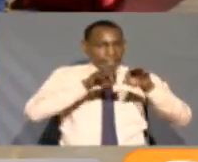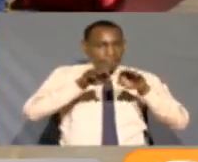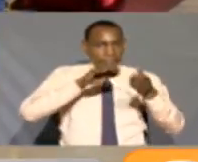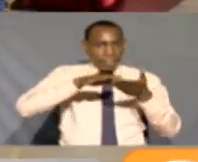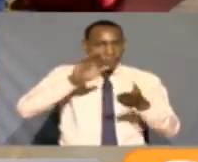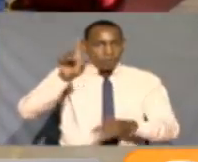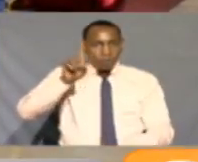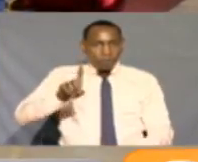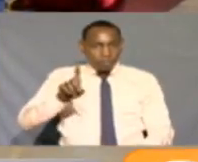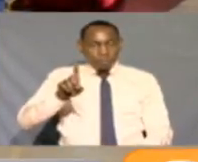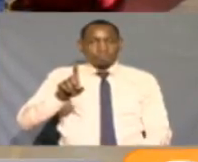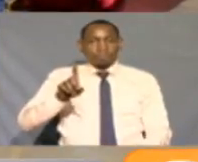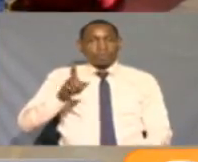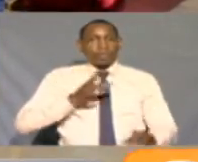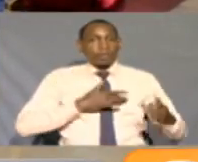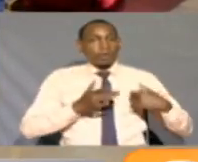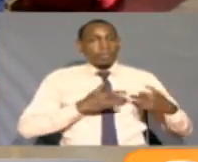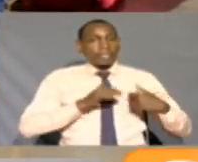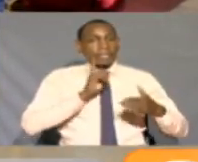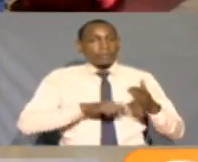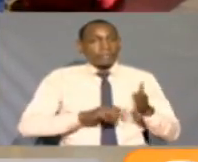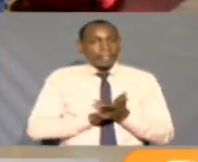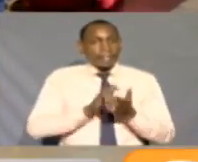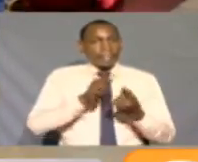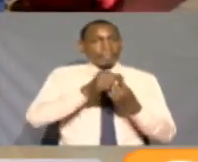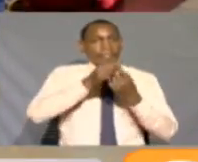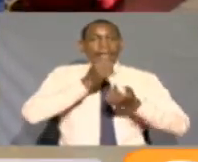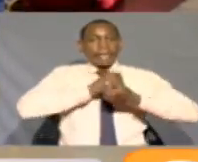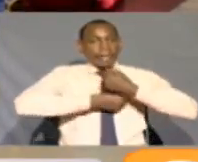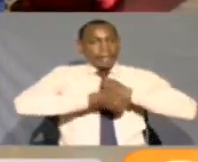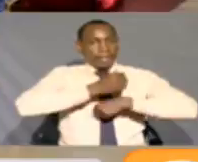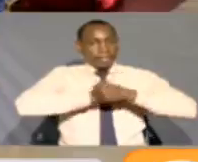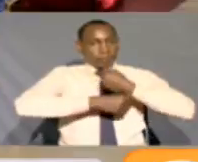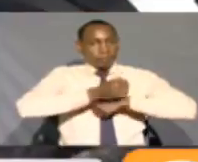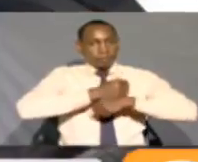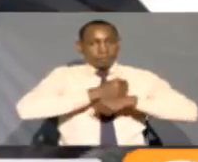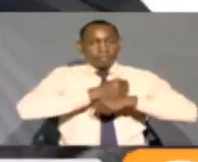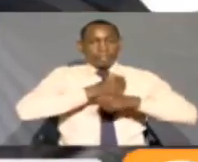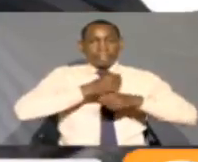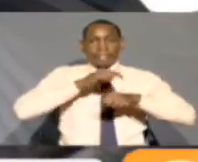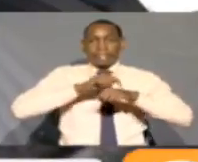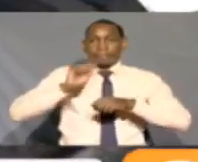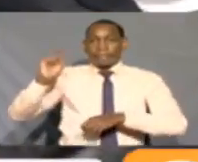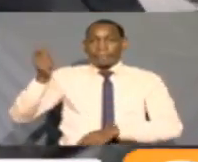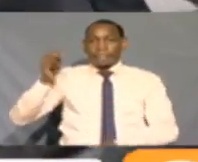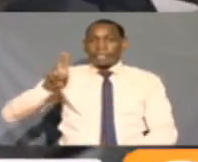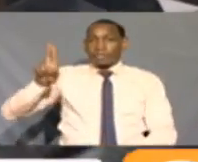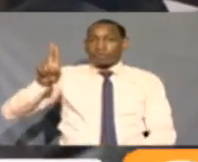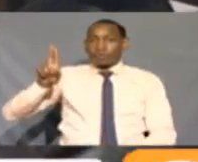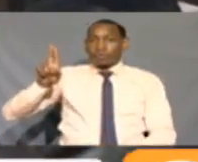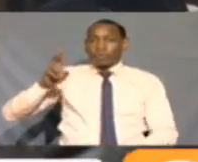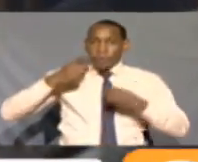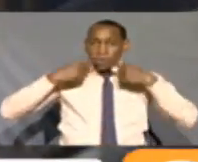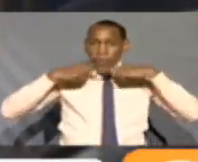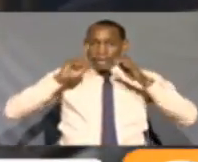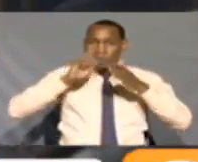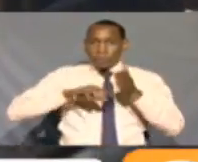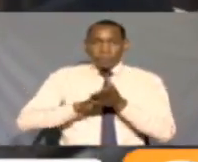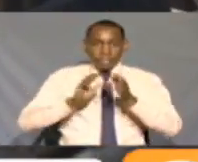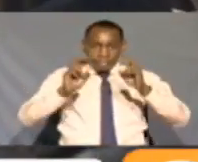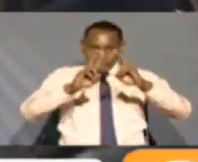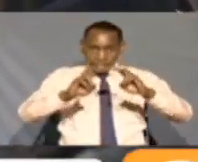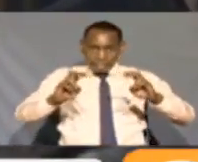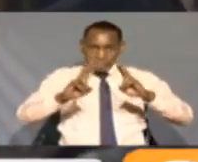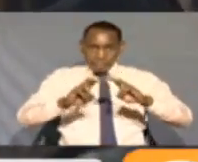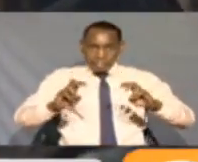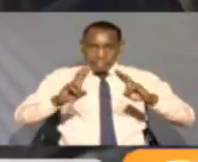swali lake kuhusiana na haswa ile hatua ambayo ilichukuliwa wakati ambapo Rais Uhuru Kenyatta alitangaza kuwa kutakuwa na